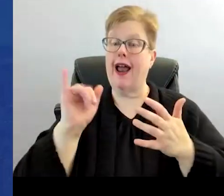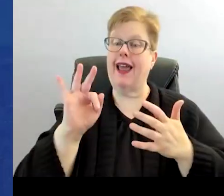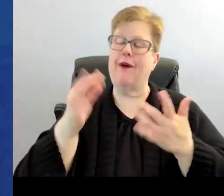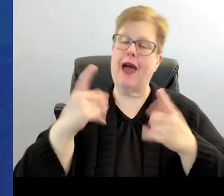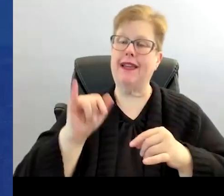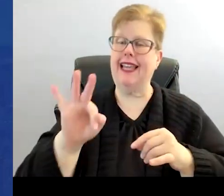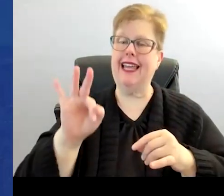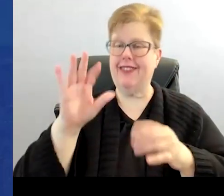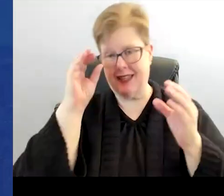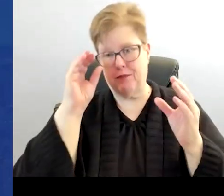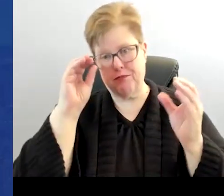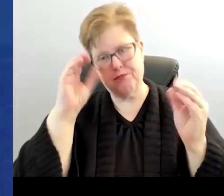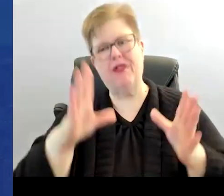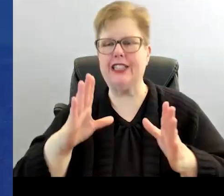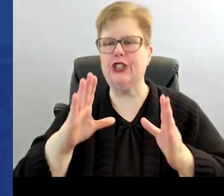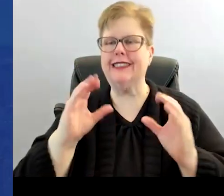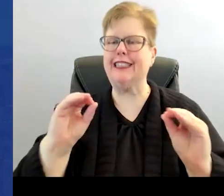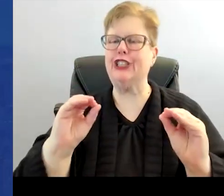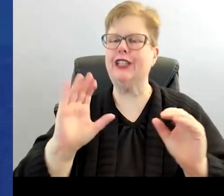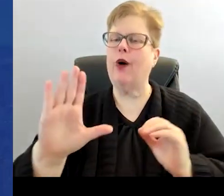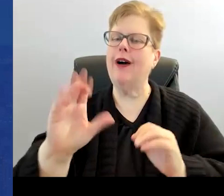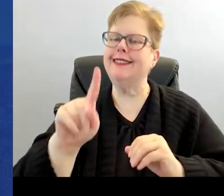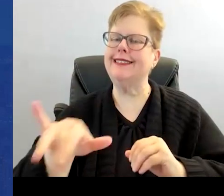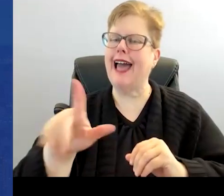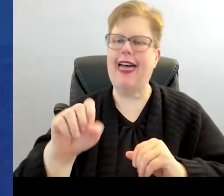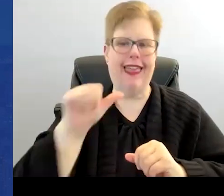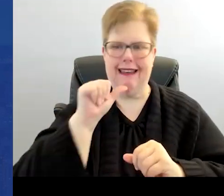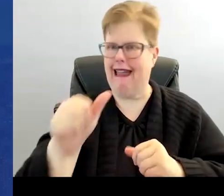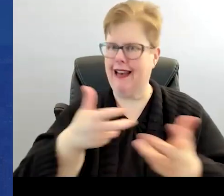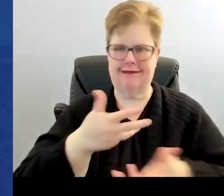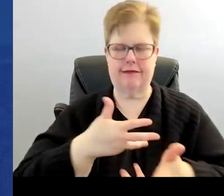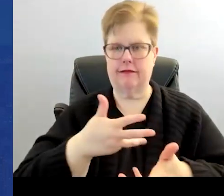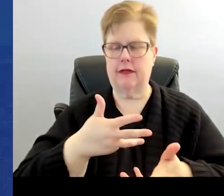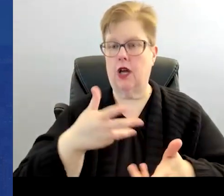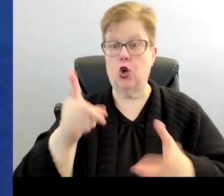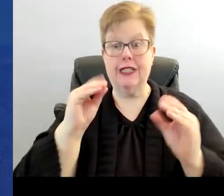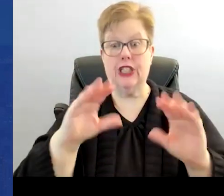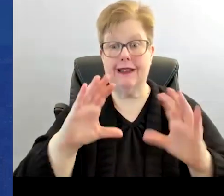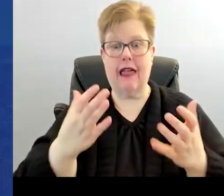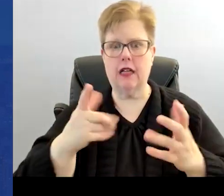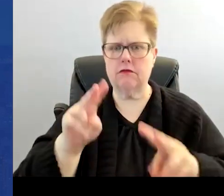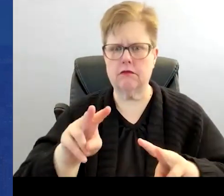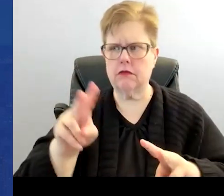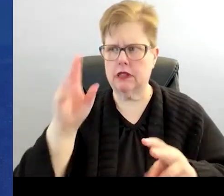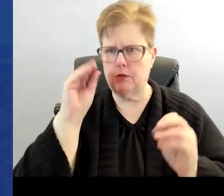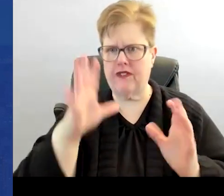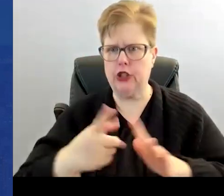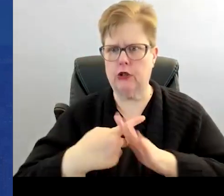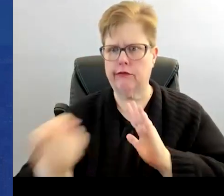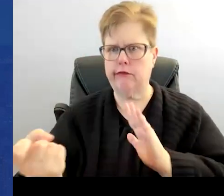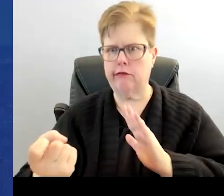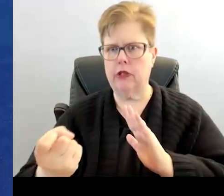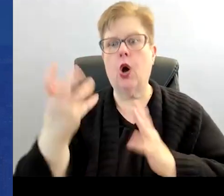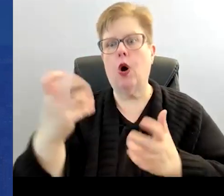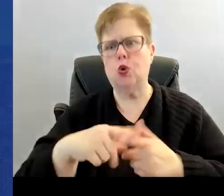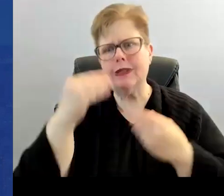not interactive. So let's say you're in a course and your professor disappears. You are going to want to